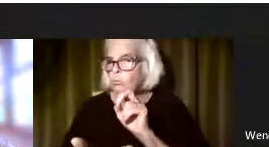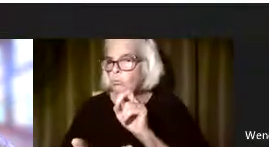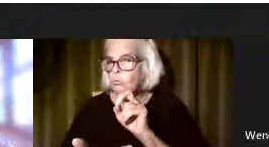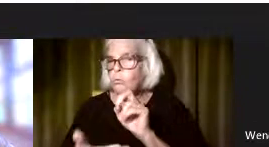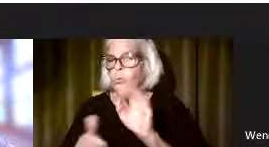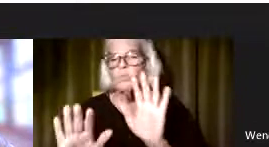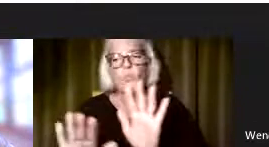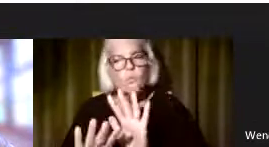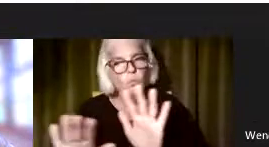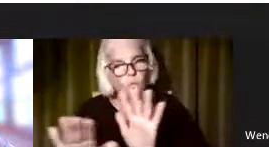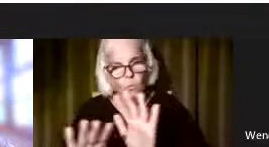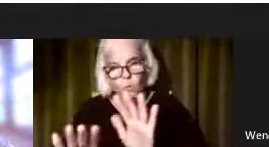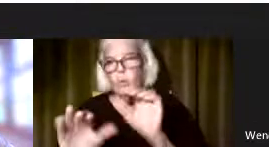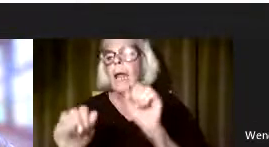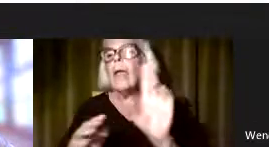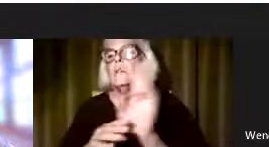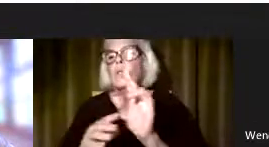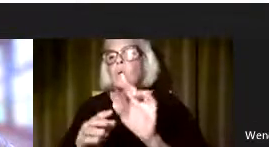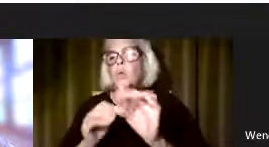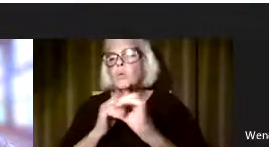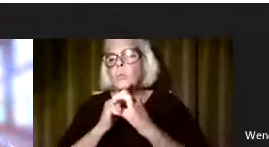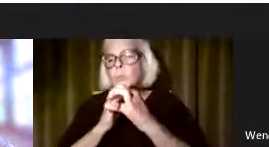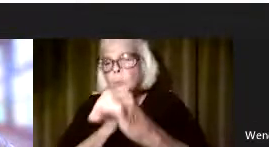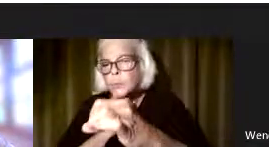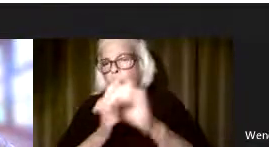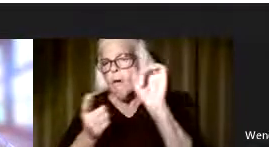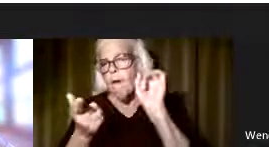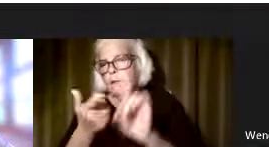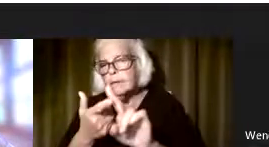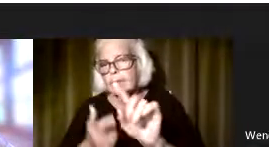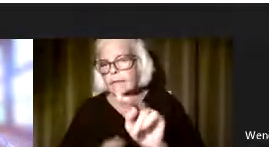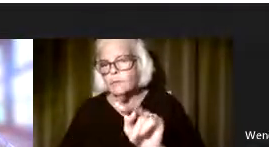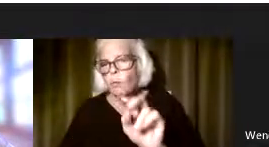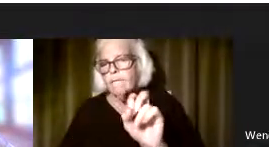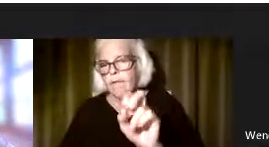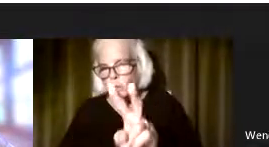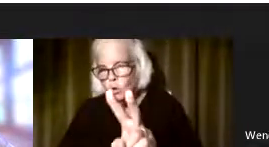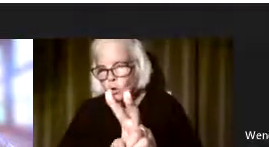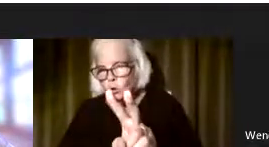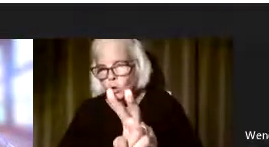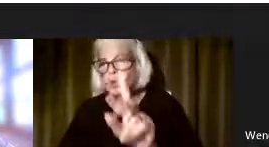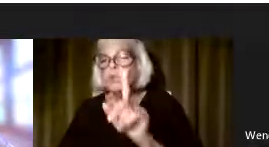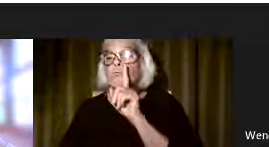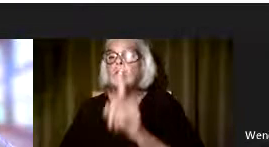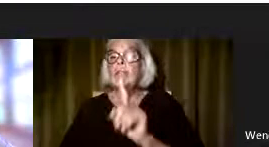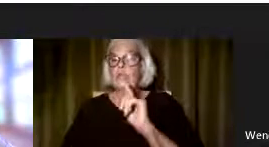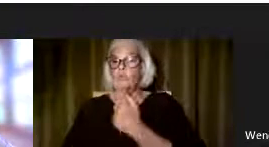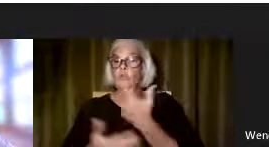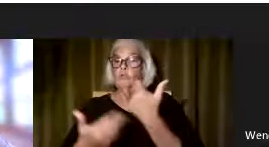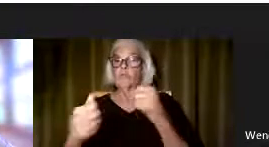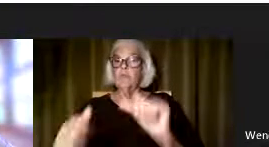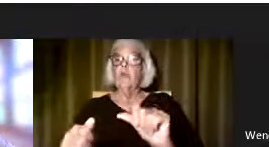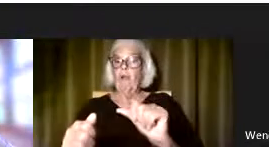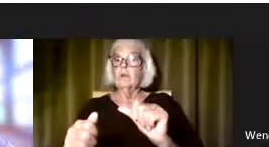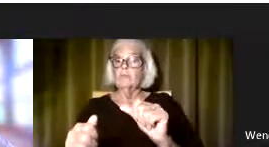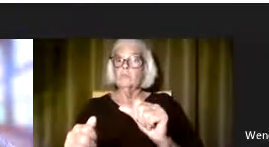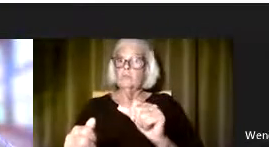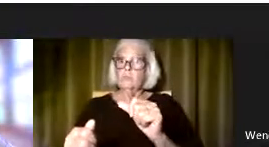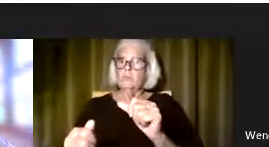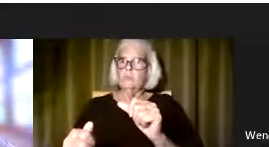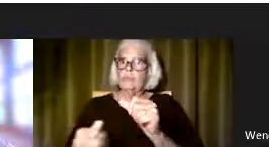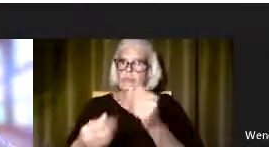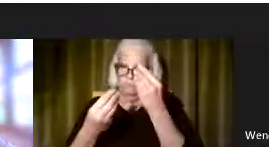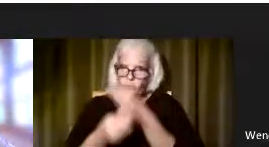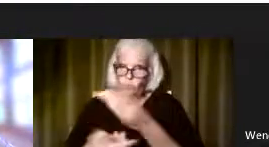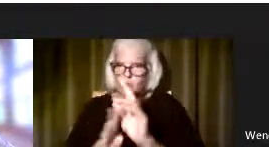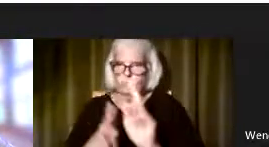much messaging as we can on site and through our offices of local health about these expiration extensions, but it's hard